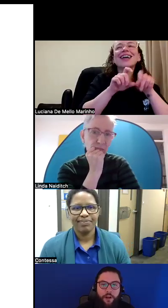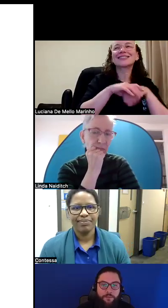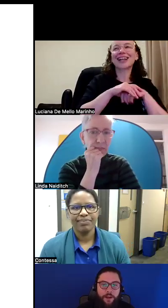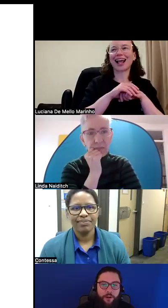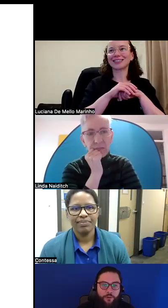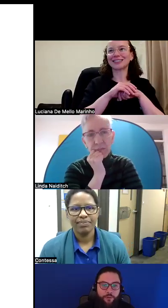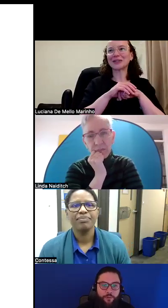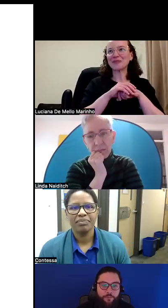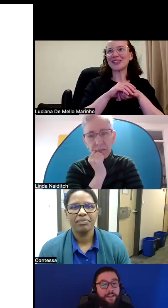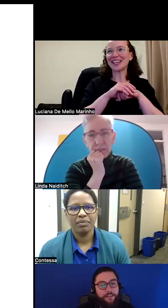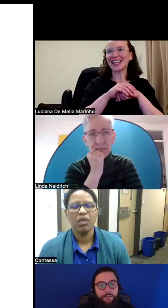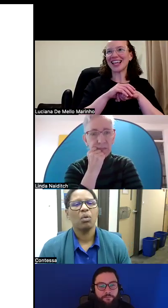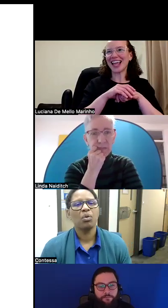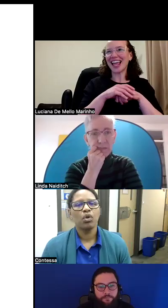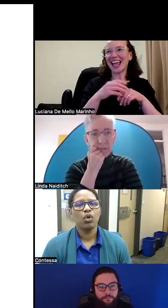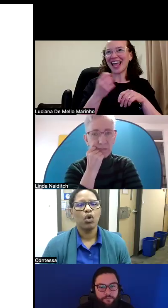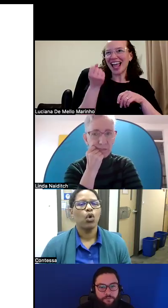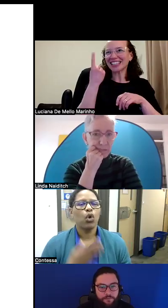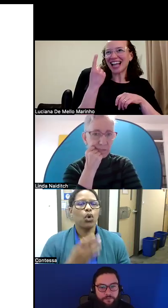we talked about asking